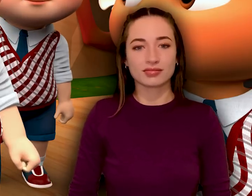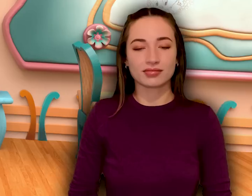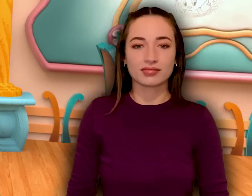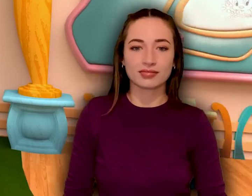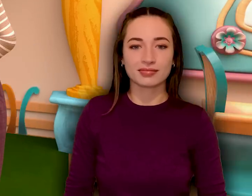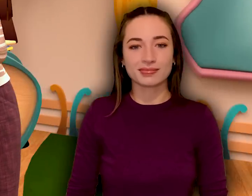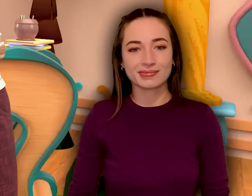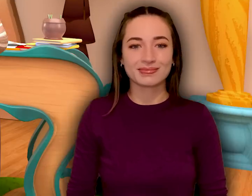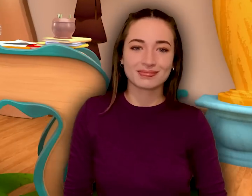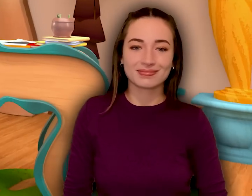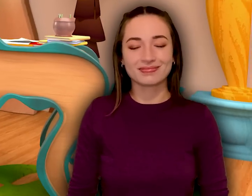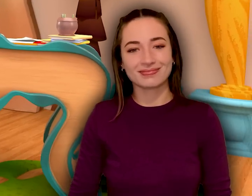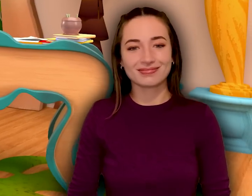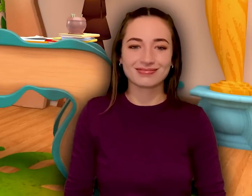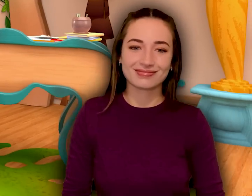that